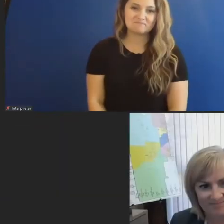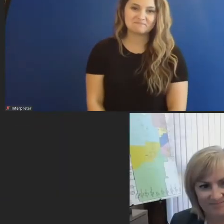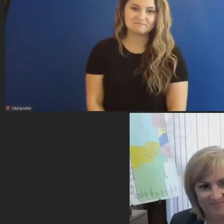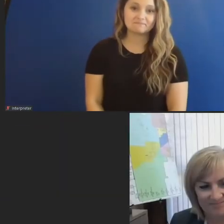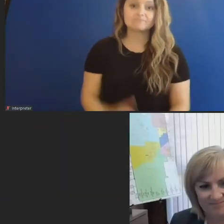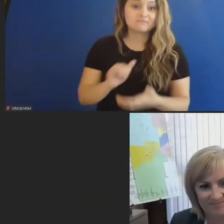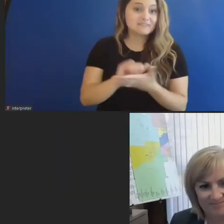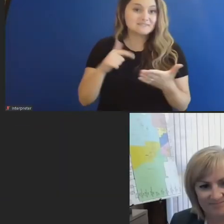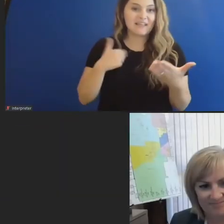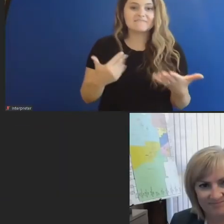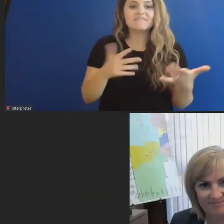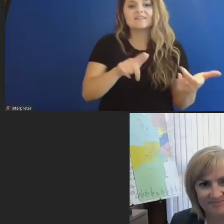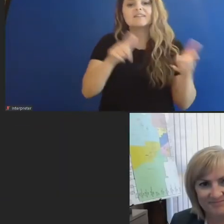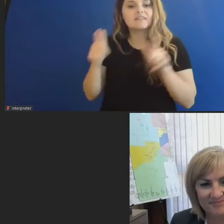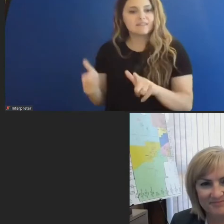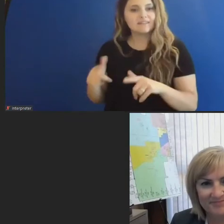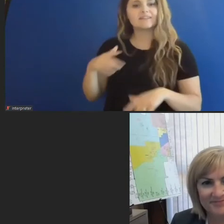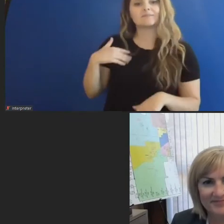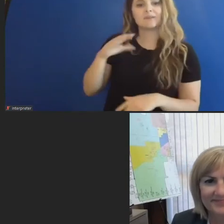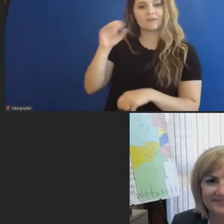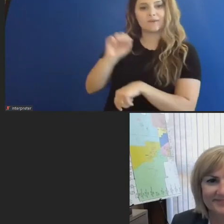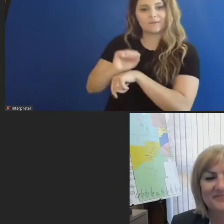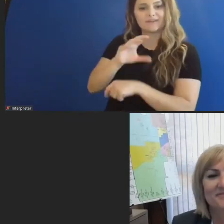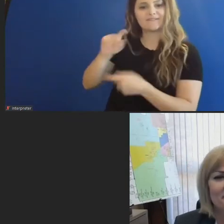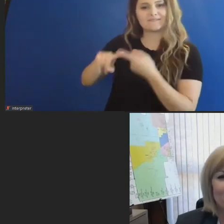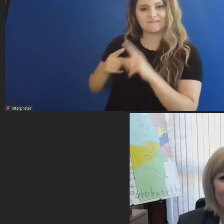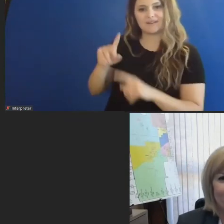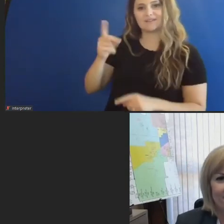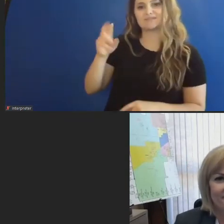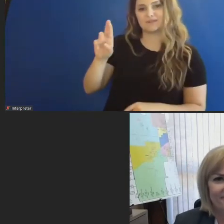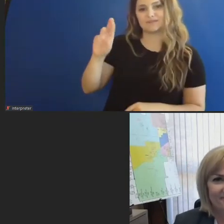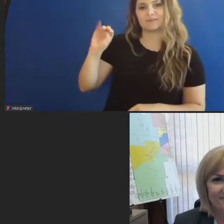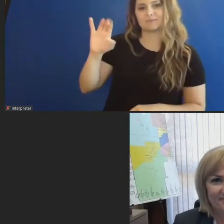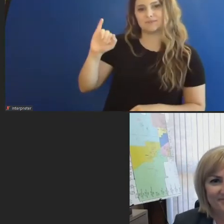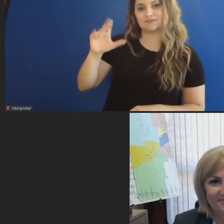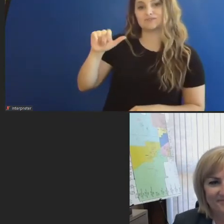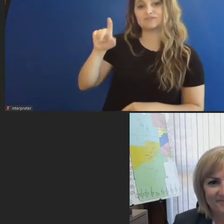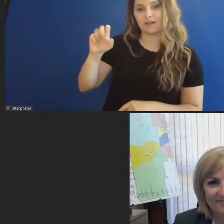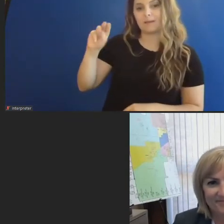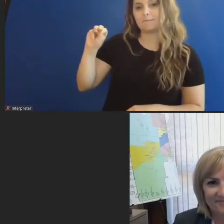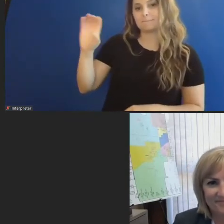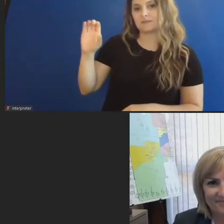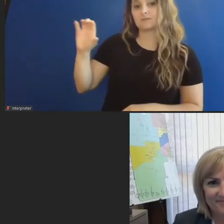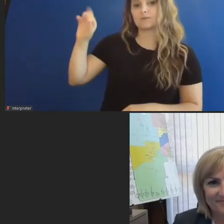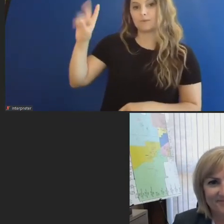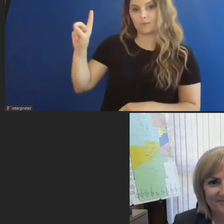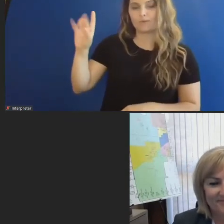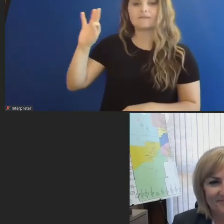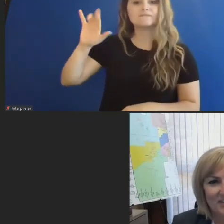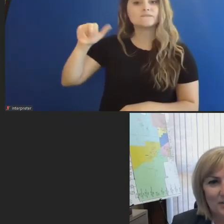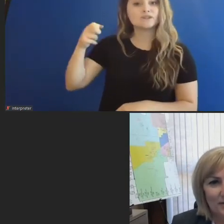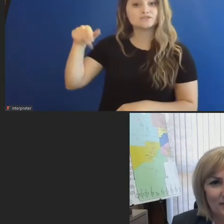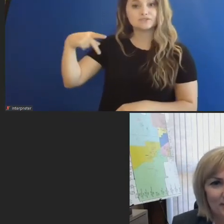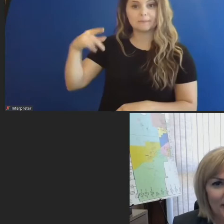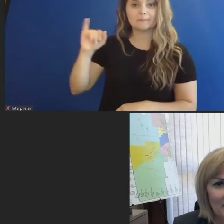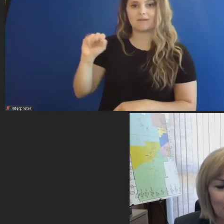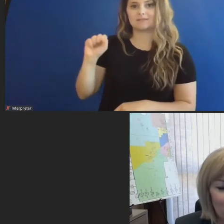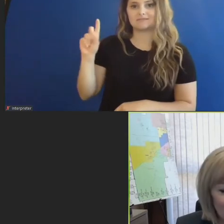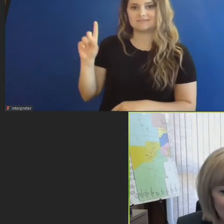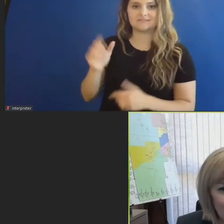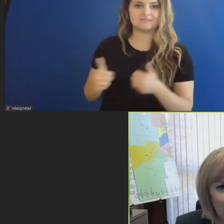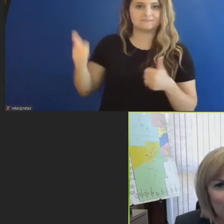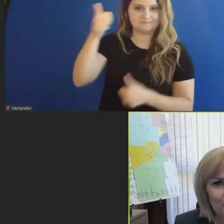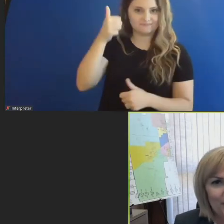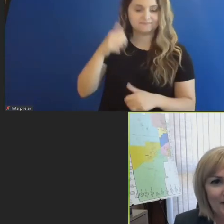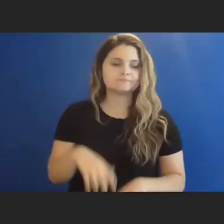That's all I have. I'll turn it over to my colleague and friend, Dr. Michelle McCord, the superintendent of Friendship ISD. Thank you,